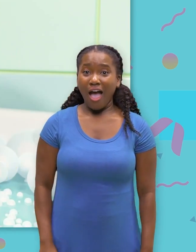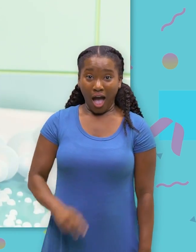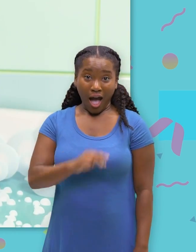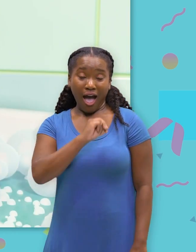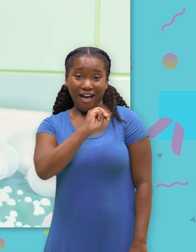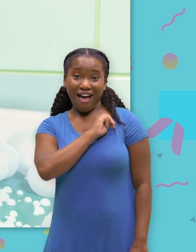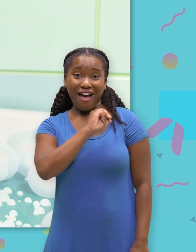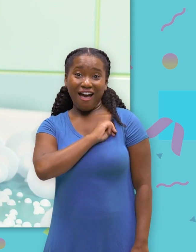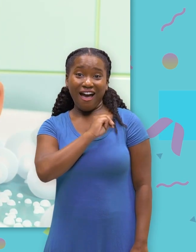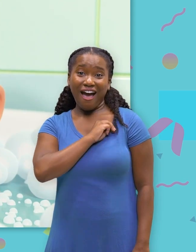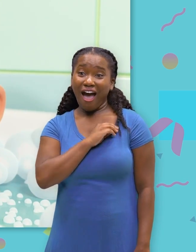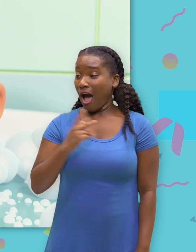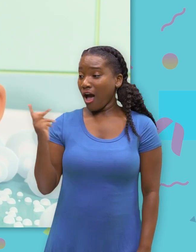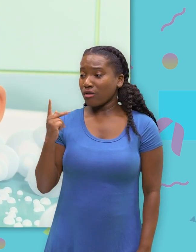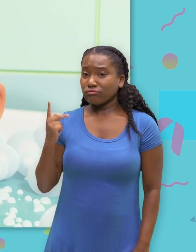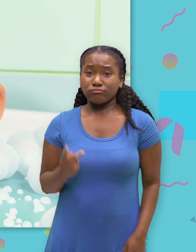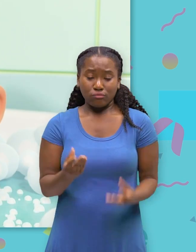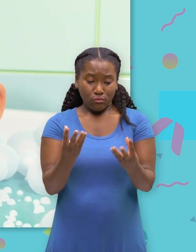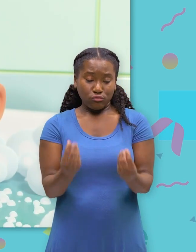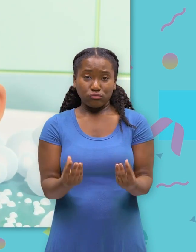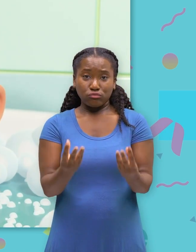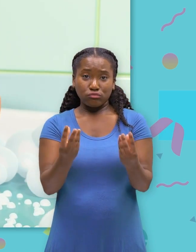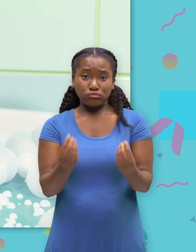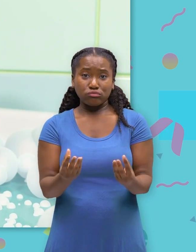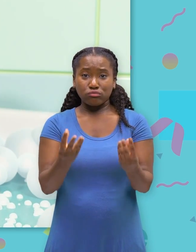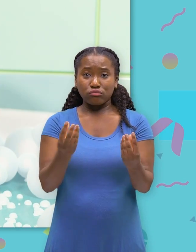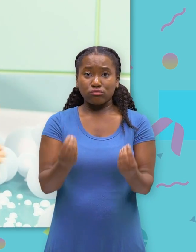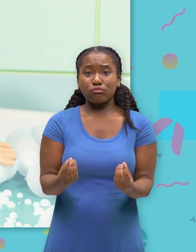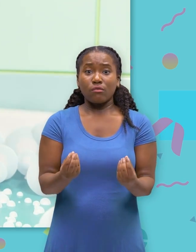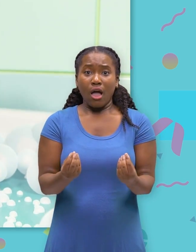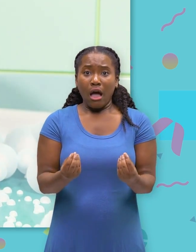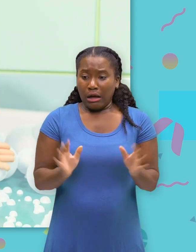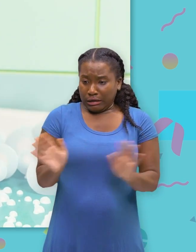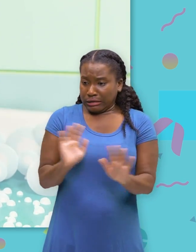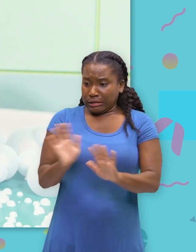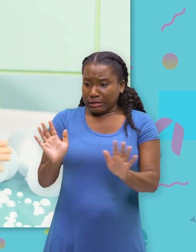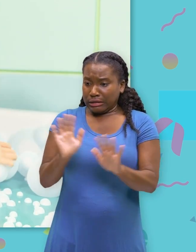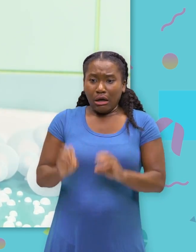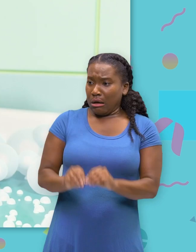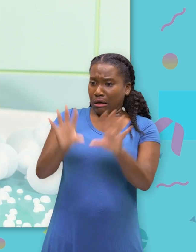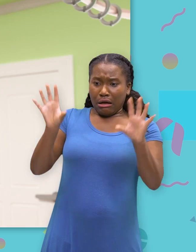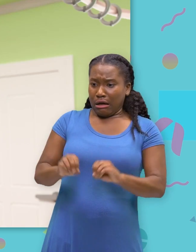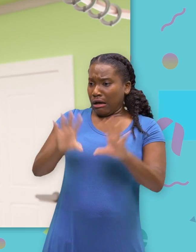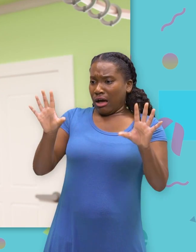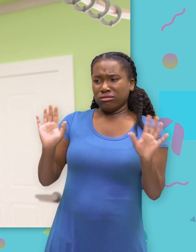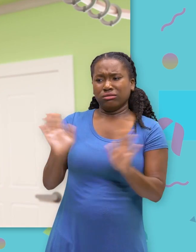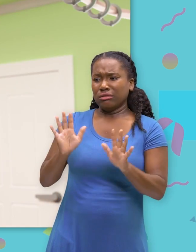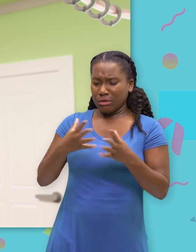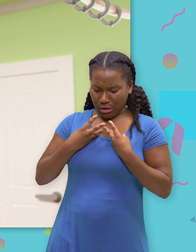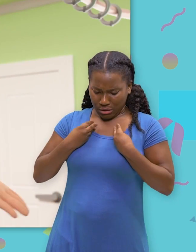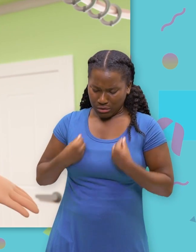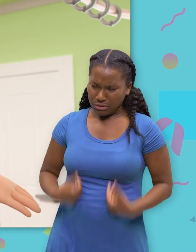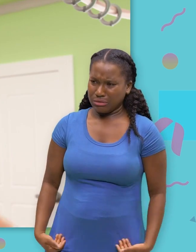Max, let's wash with your sponge. Max, no splash. Hey, now